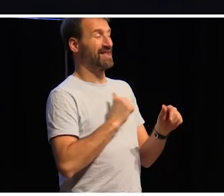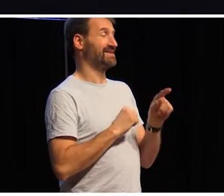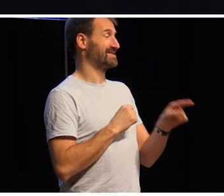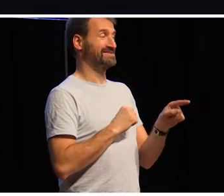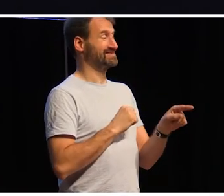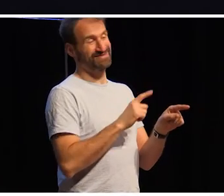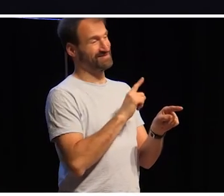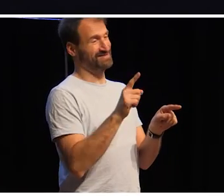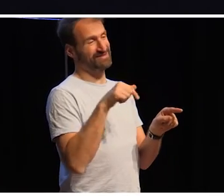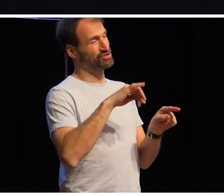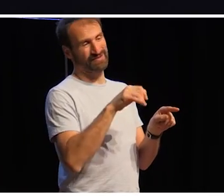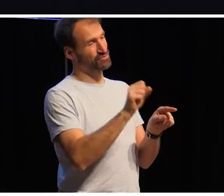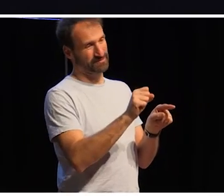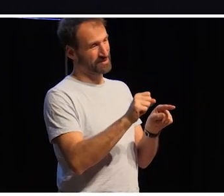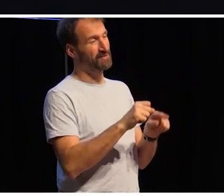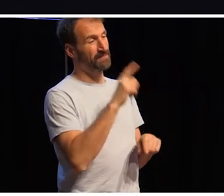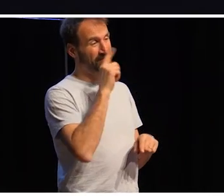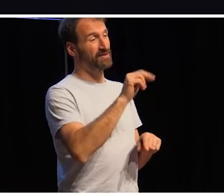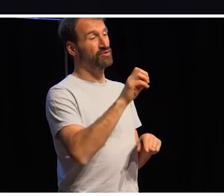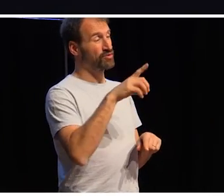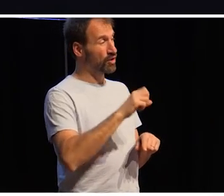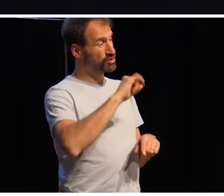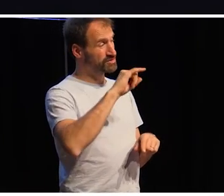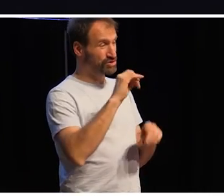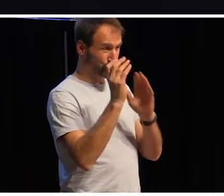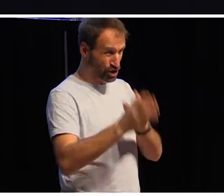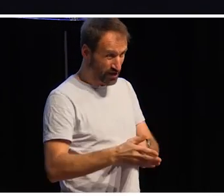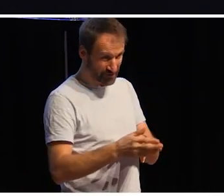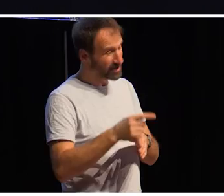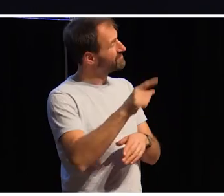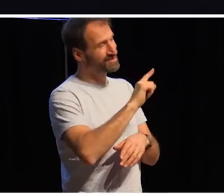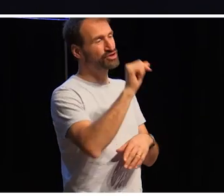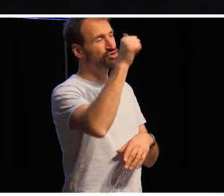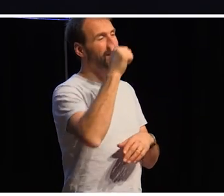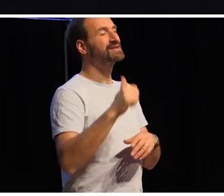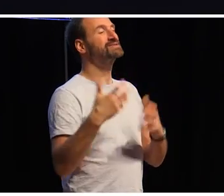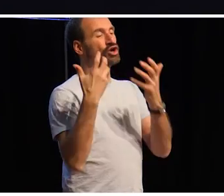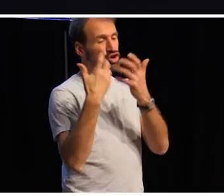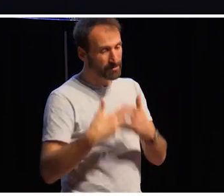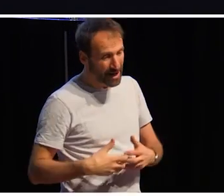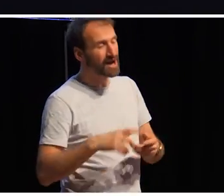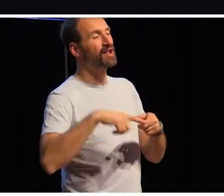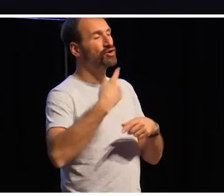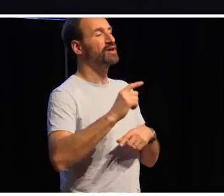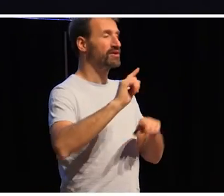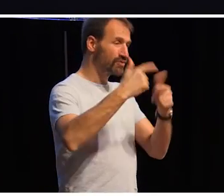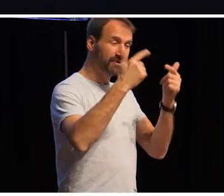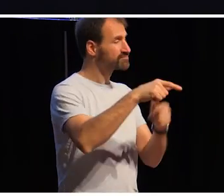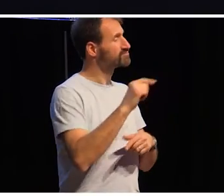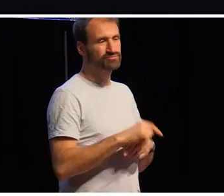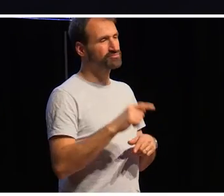you start a node server, you don't first compile it and then run it. You start it, and the parser parses, and